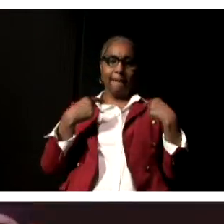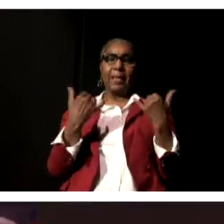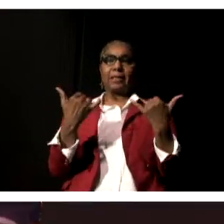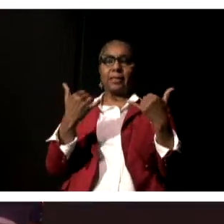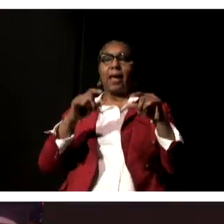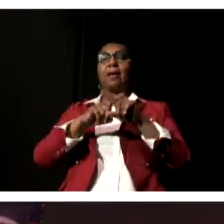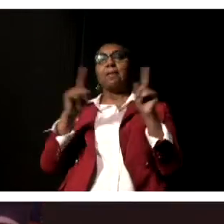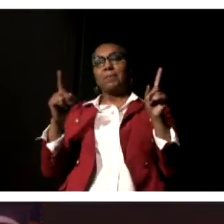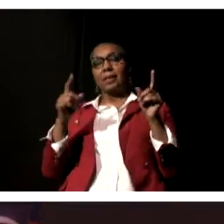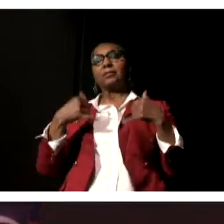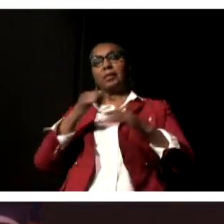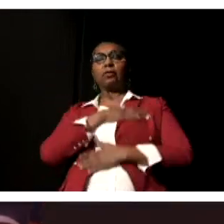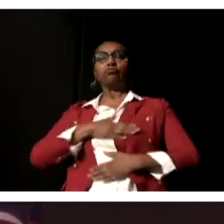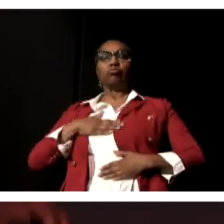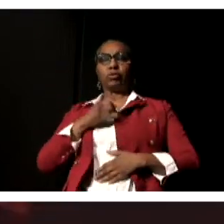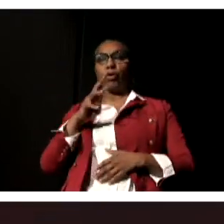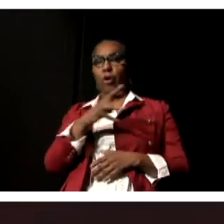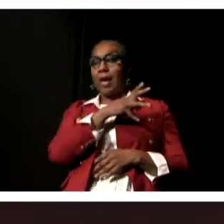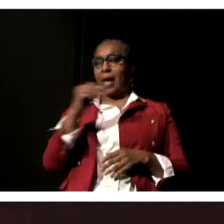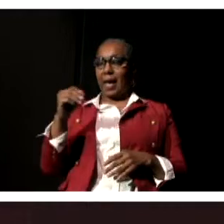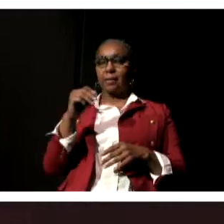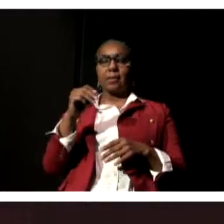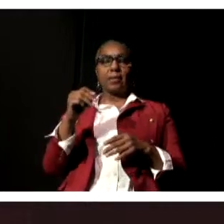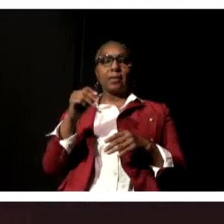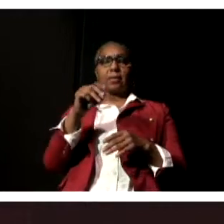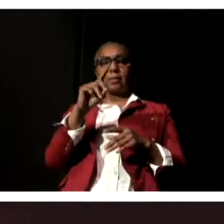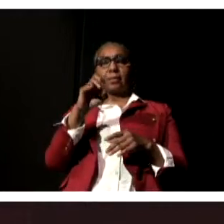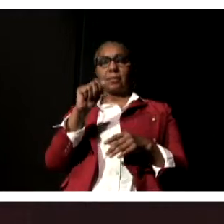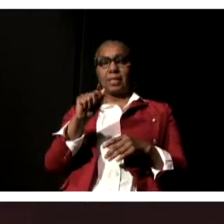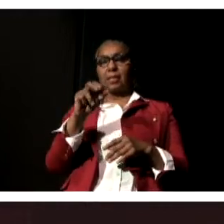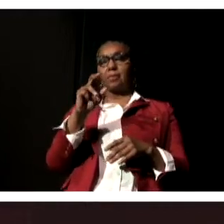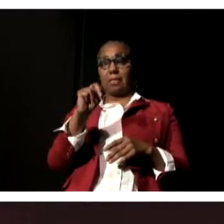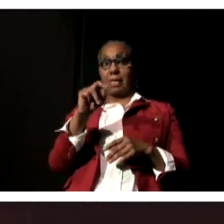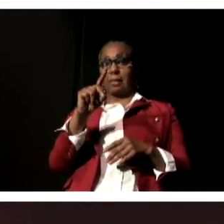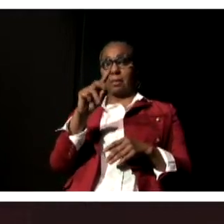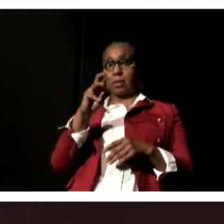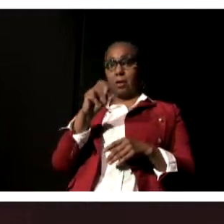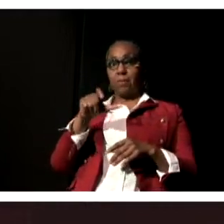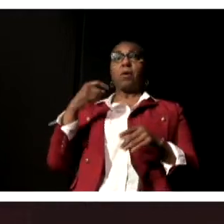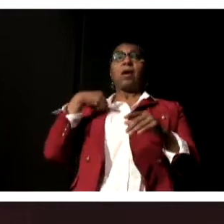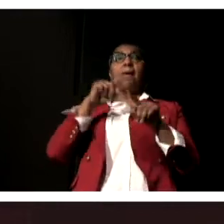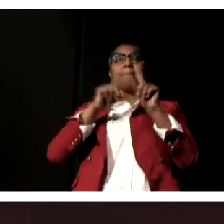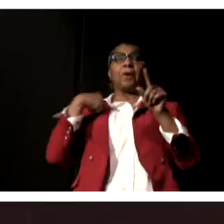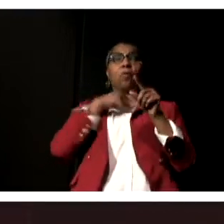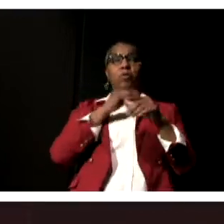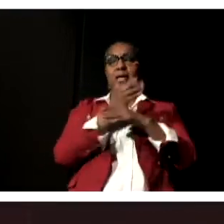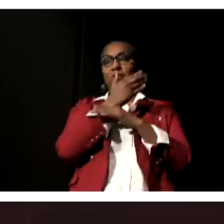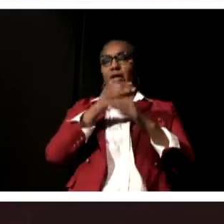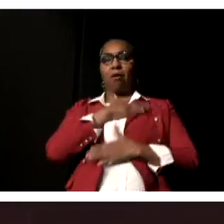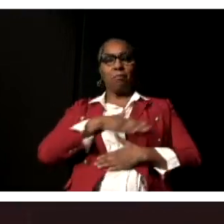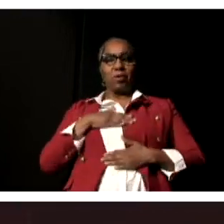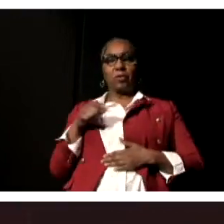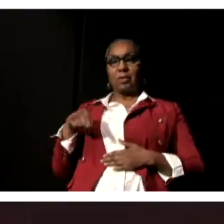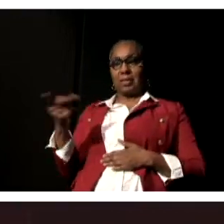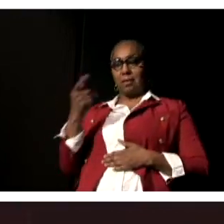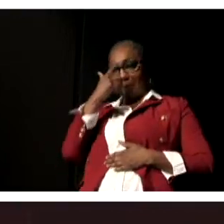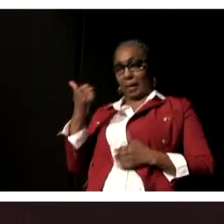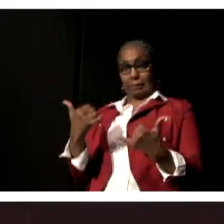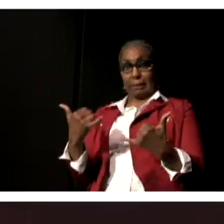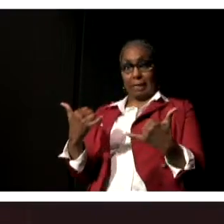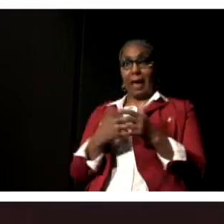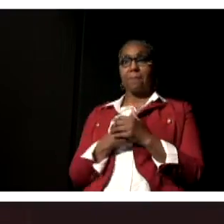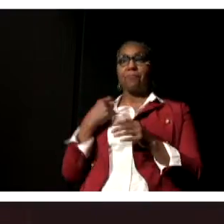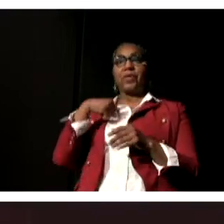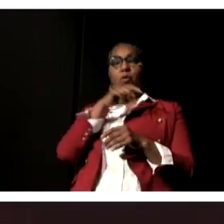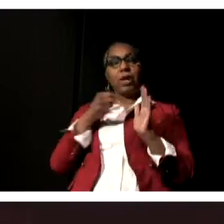as well as City Director Dean Compuris, and we definitely share that appreciation as well. But we share the appreciation to them because today